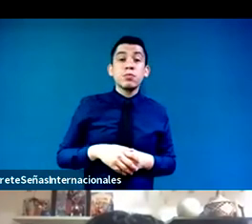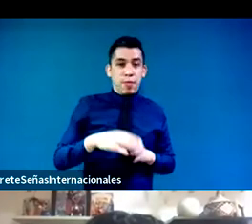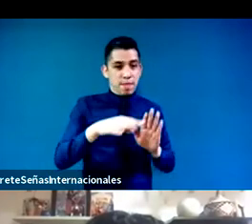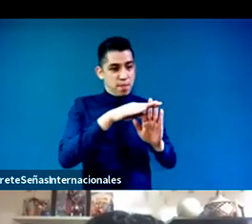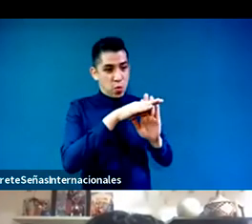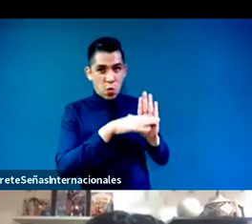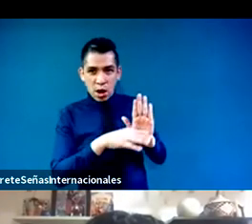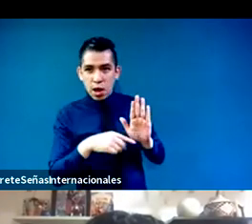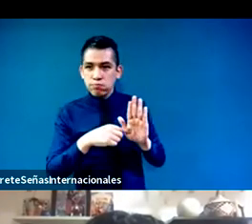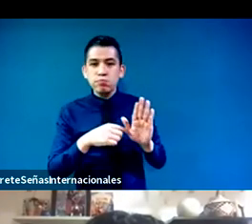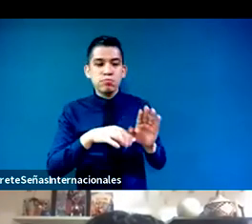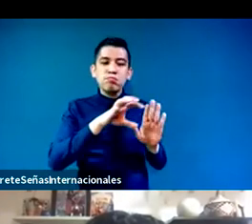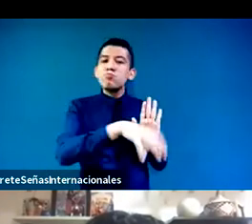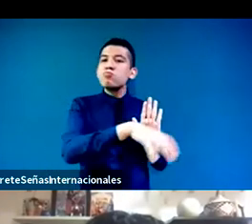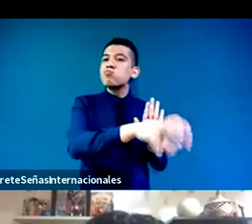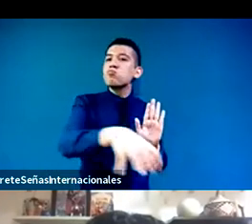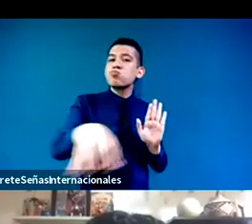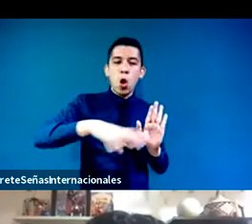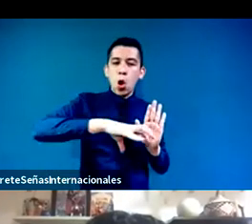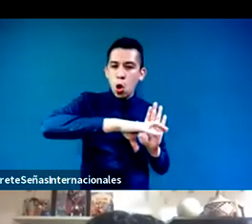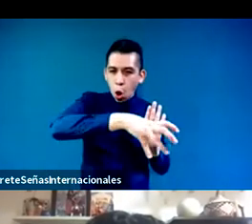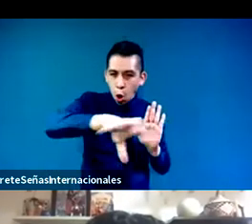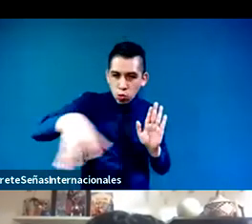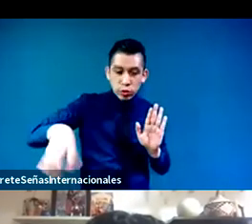Action Coalition commitments?